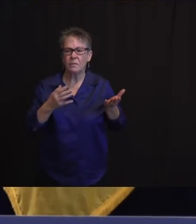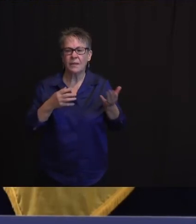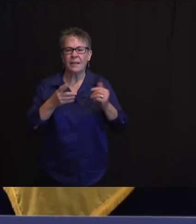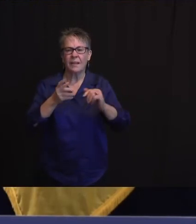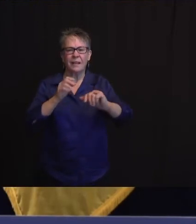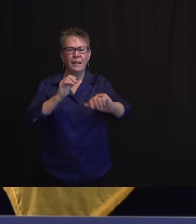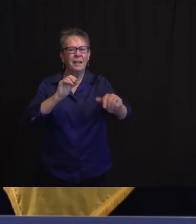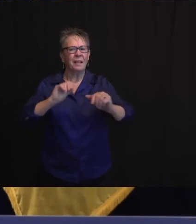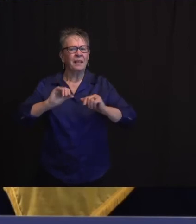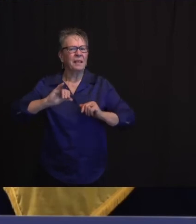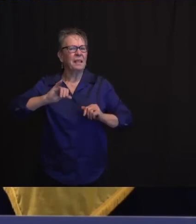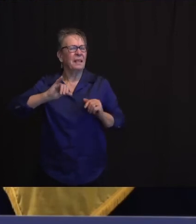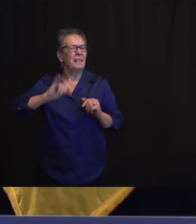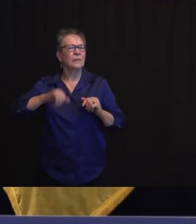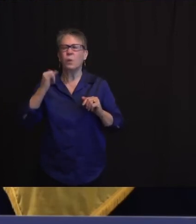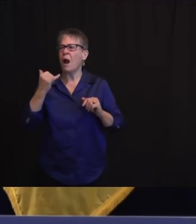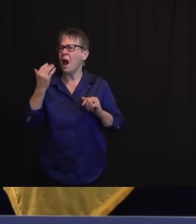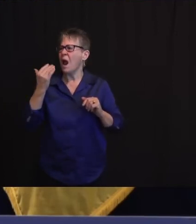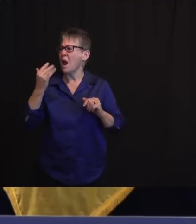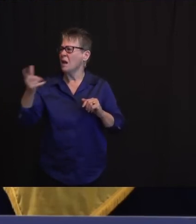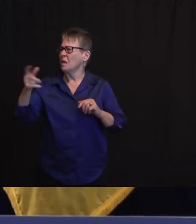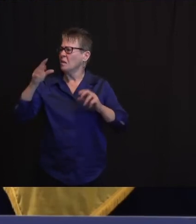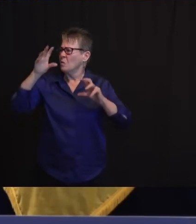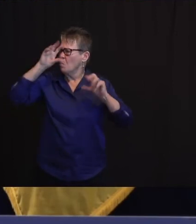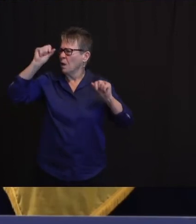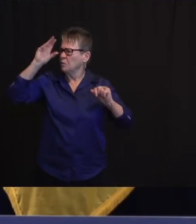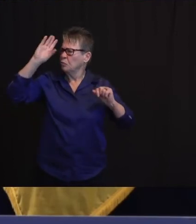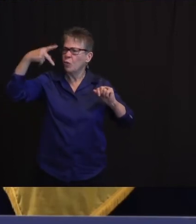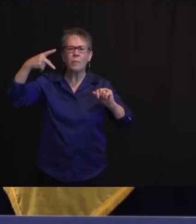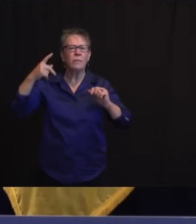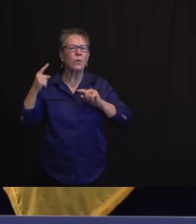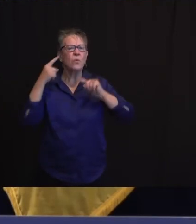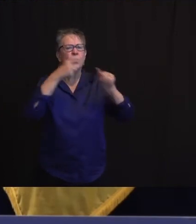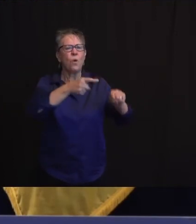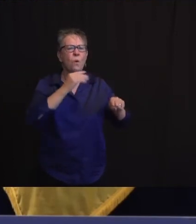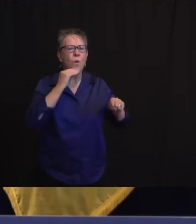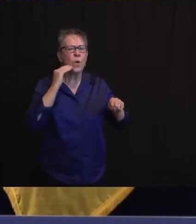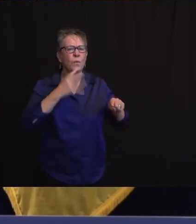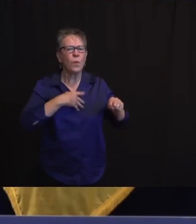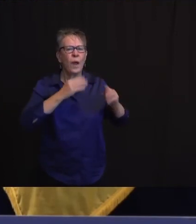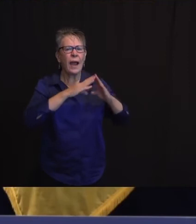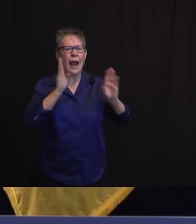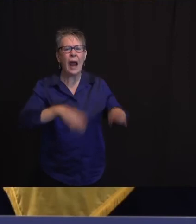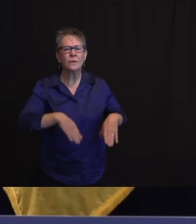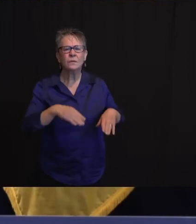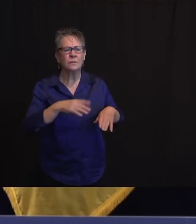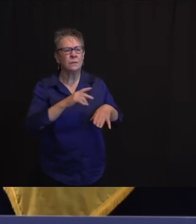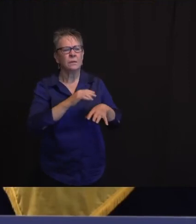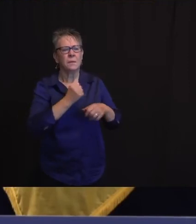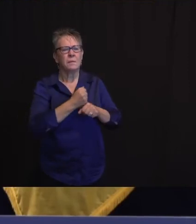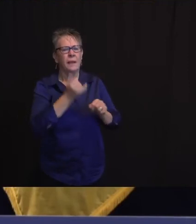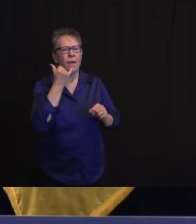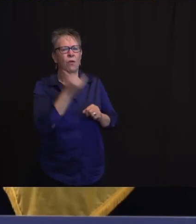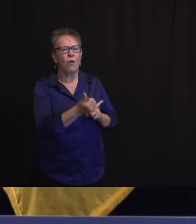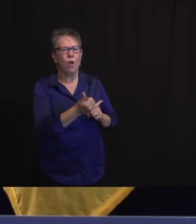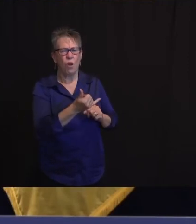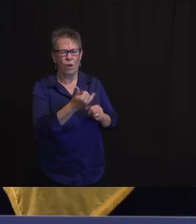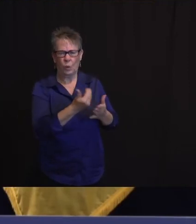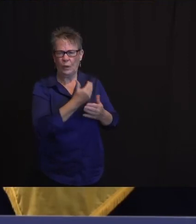I'm all in. And I think if we move quickly enough, I believe it can be in effect for primaries. Paramel, I'm looking at you. What's your